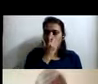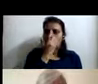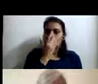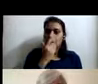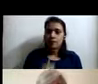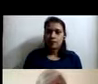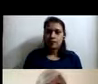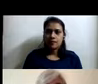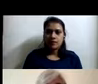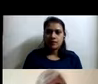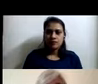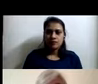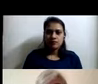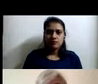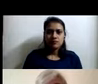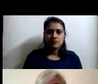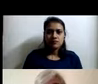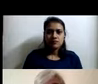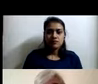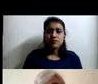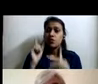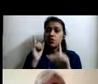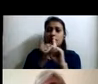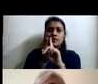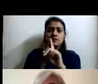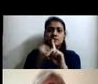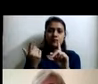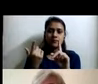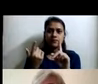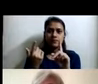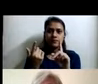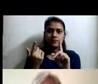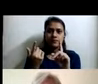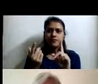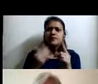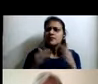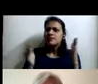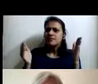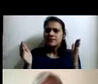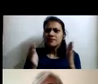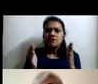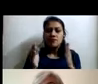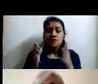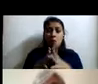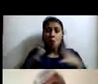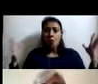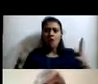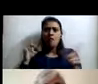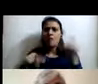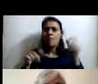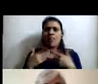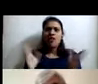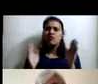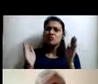me along the journey. So one is that, you know, we are small, but we're not insignificant. So initially when I